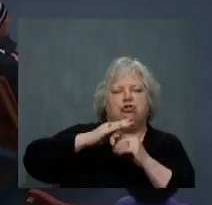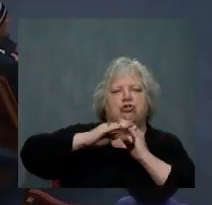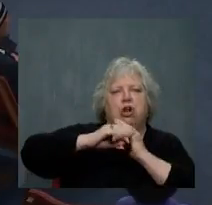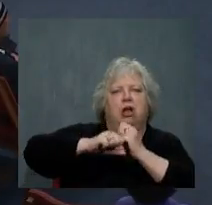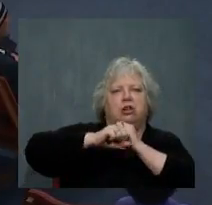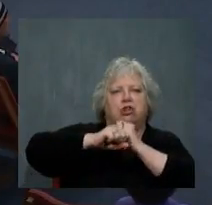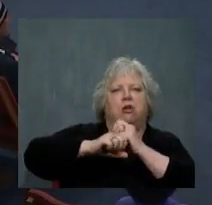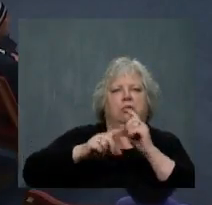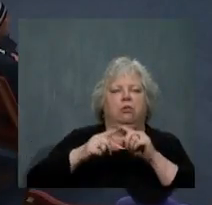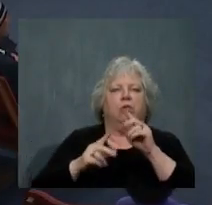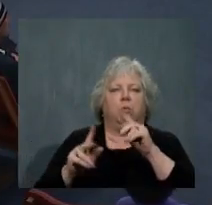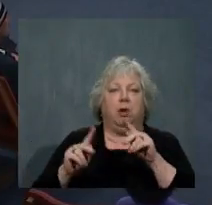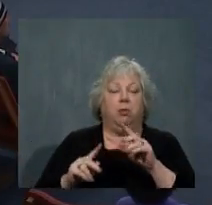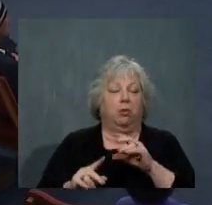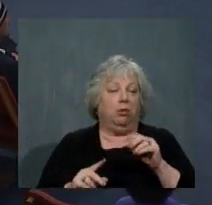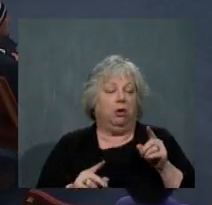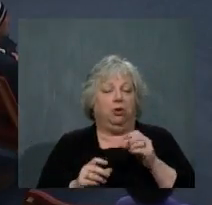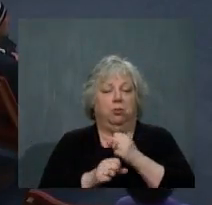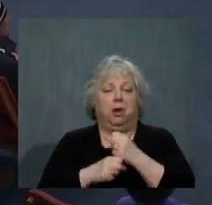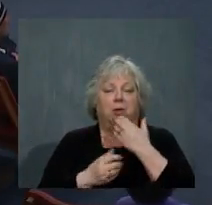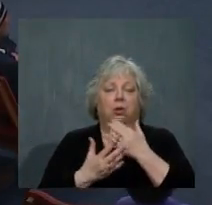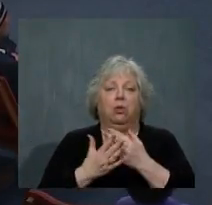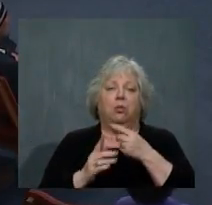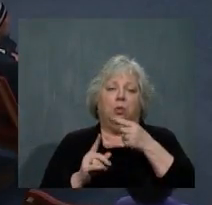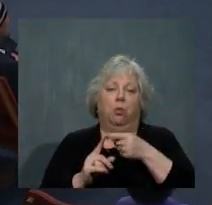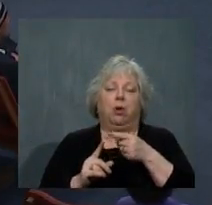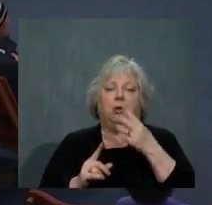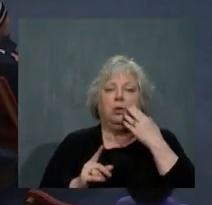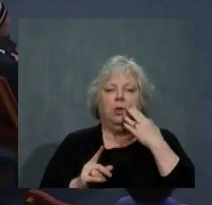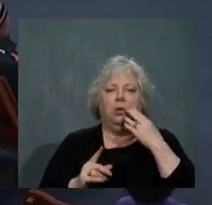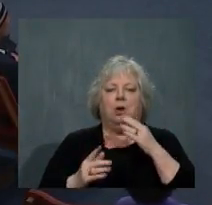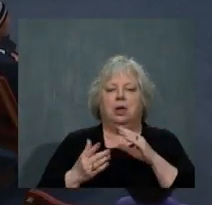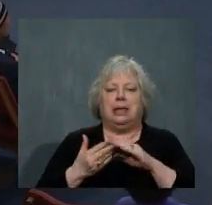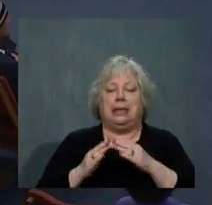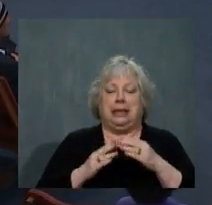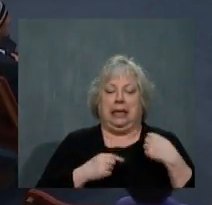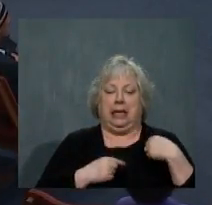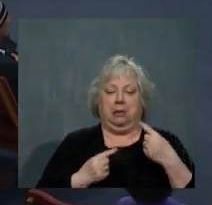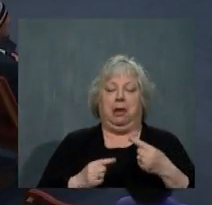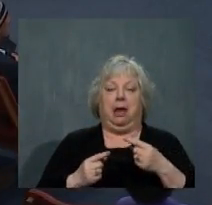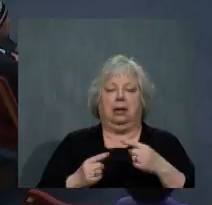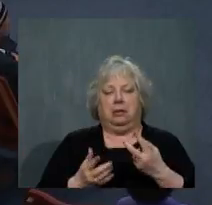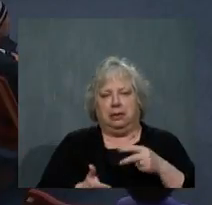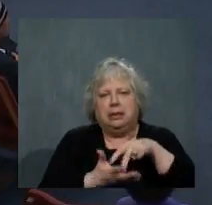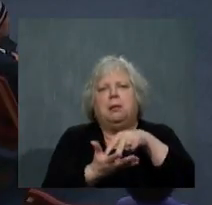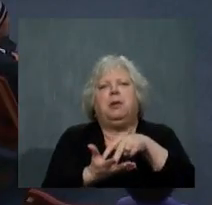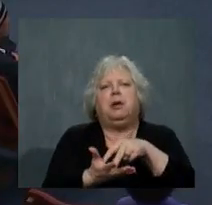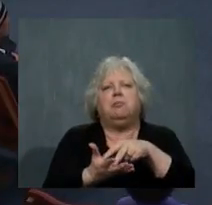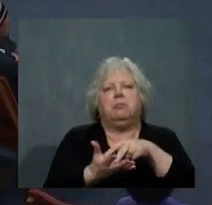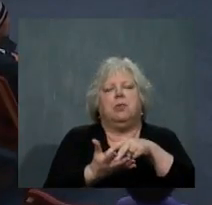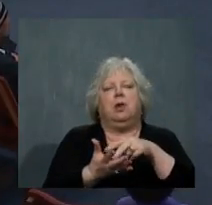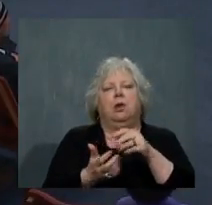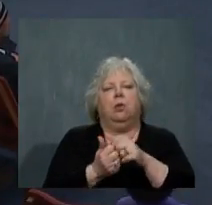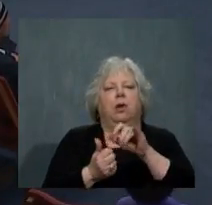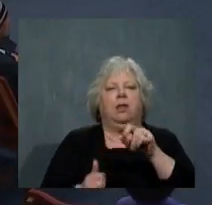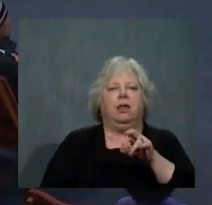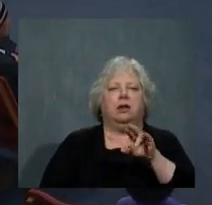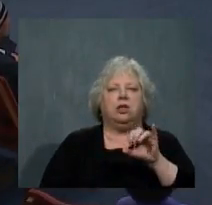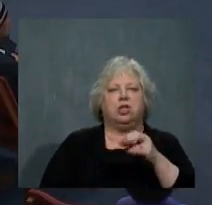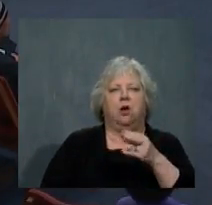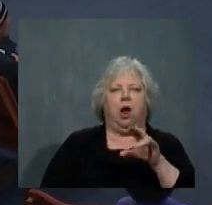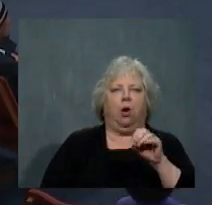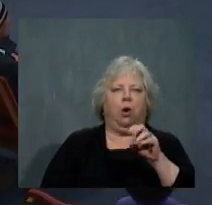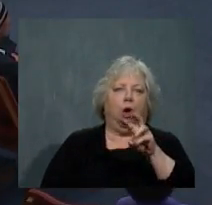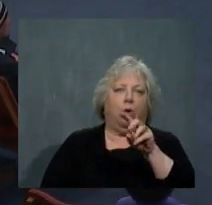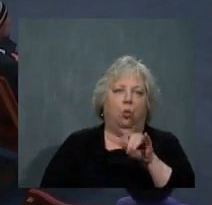that I think that you know, the city has stepped up in the past with Jericho Way, and close to $1 million